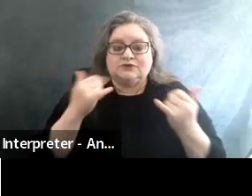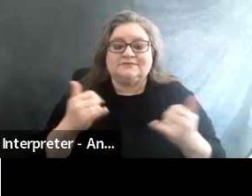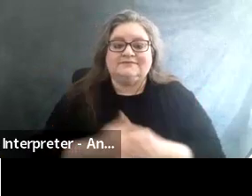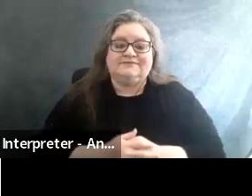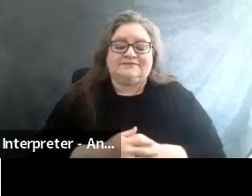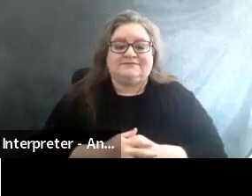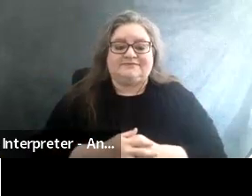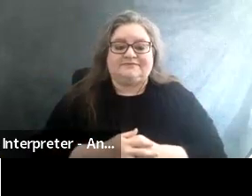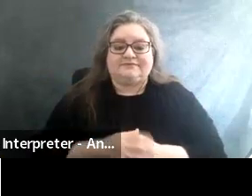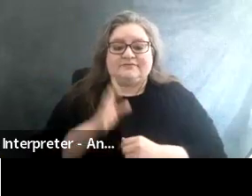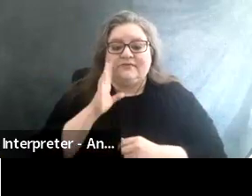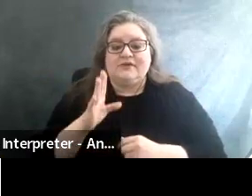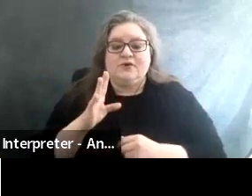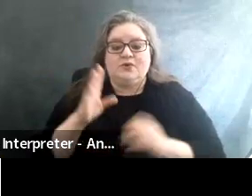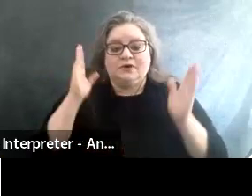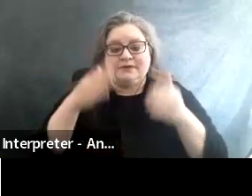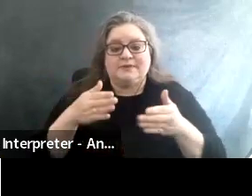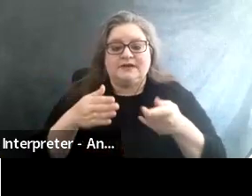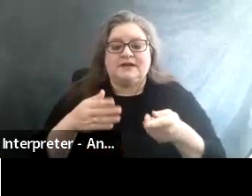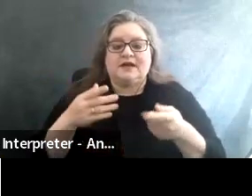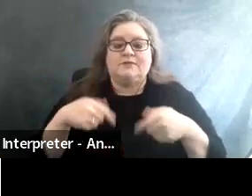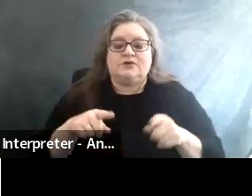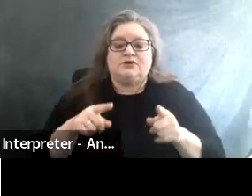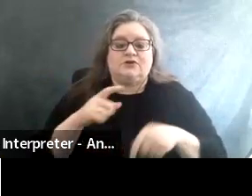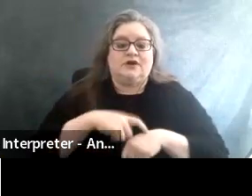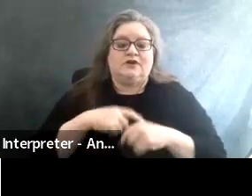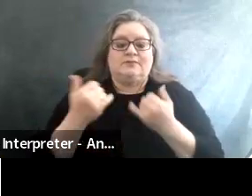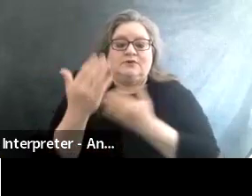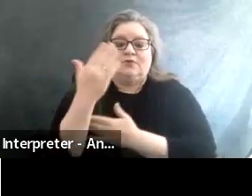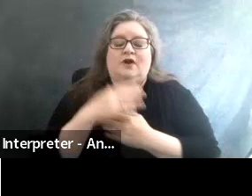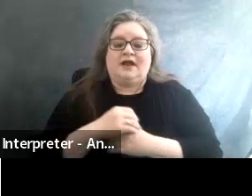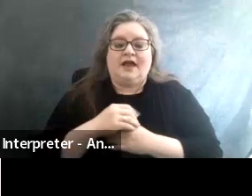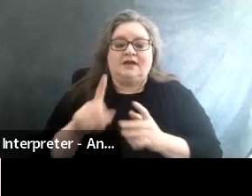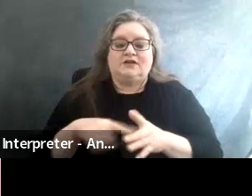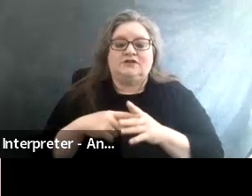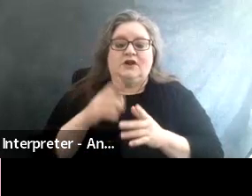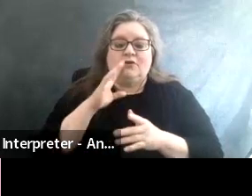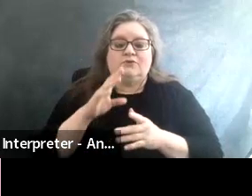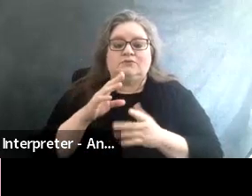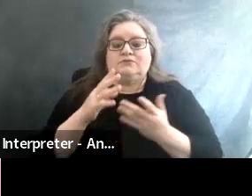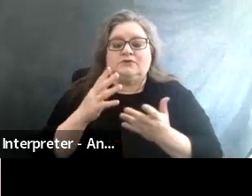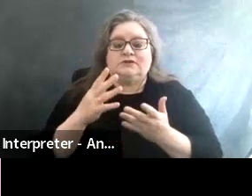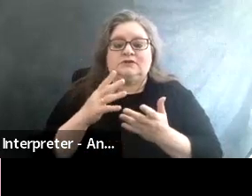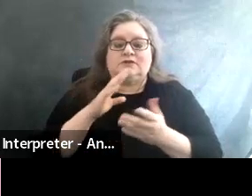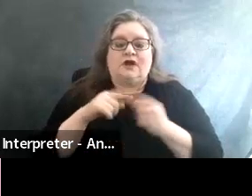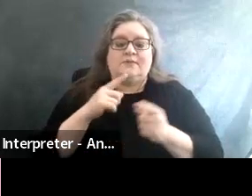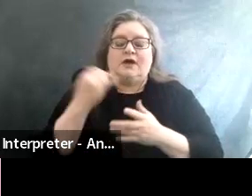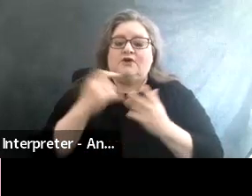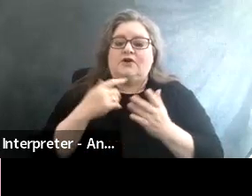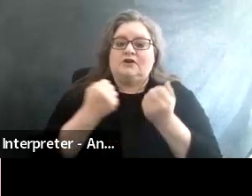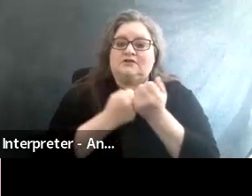is what we'll be spending time on throughout our time this morning. And to kick us off, just a little bit about Arts Alliance